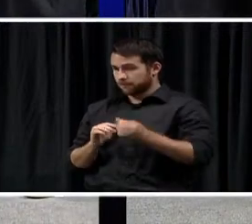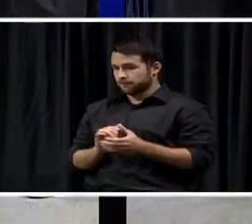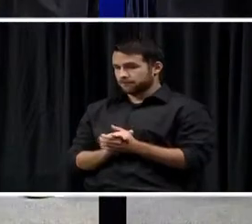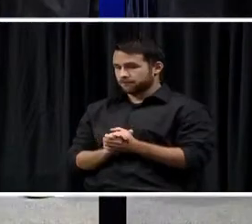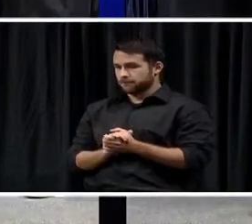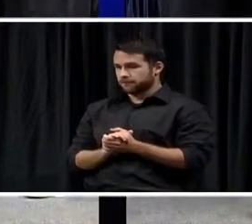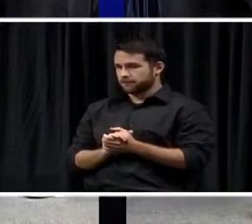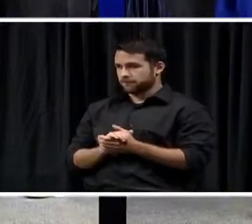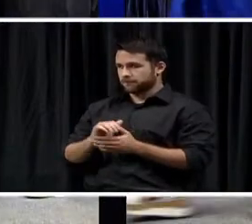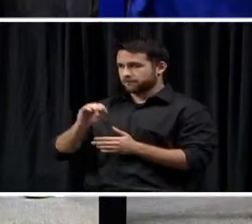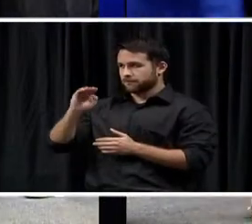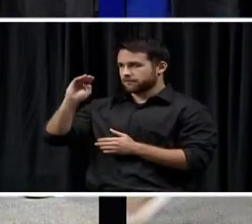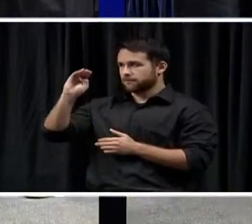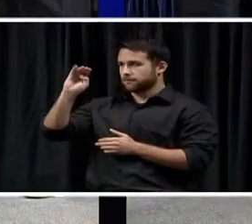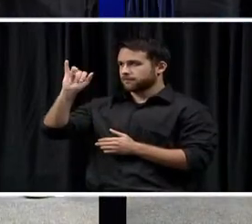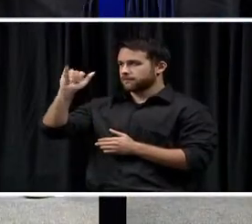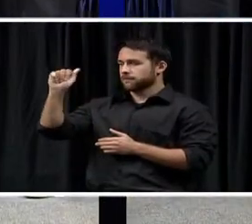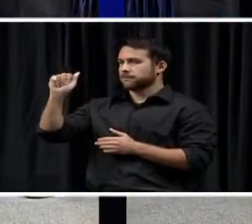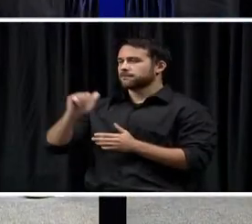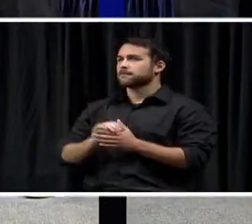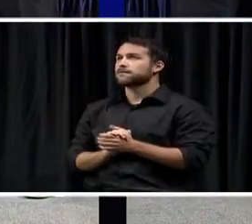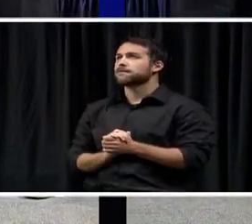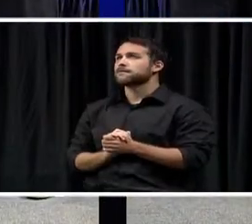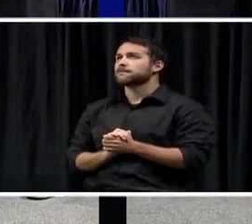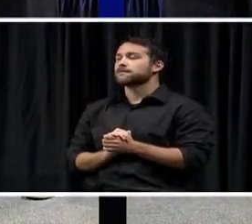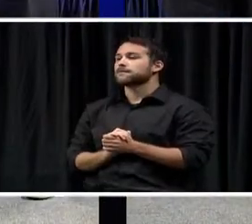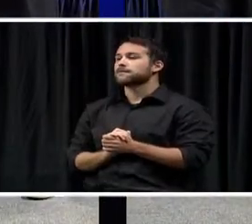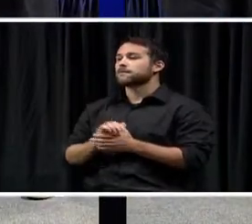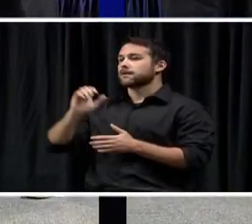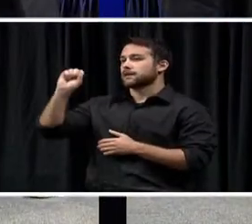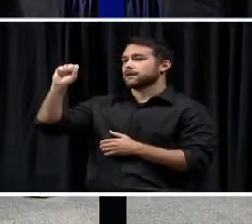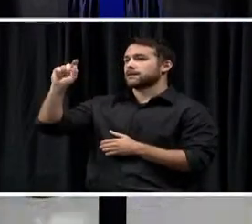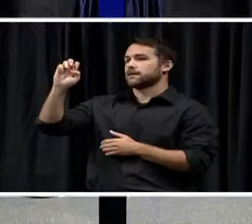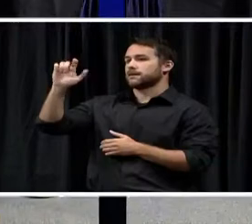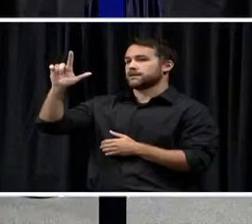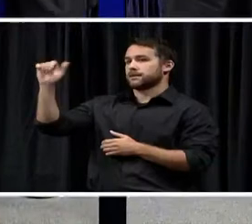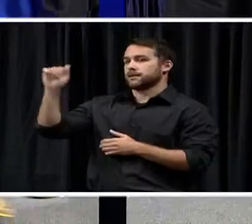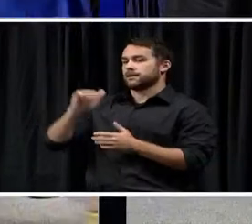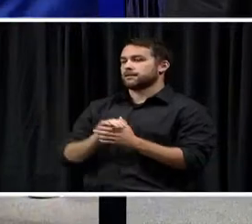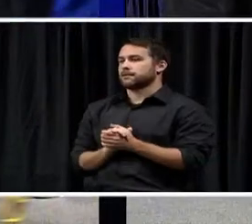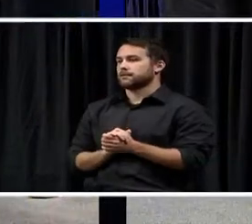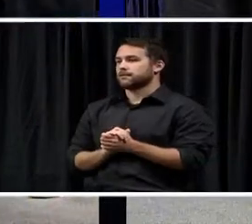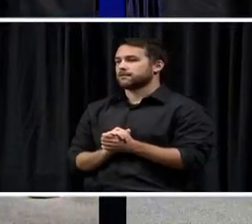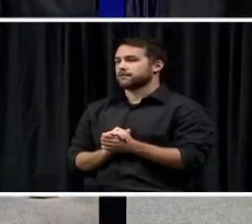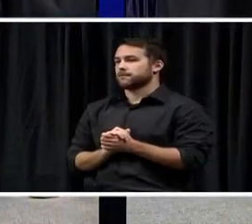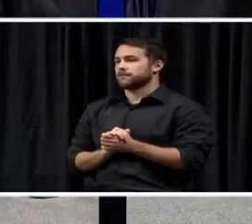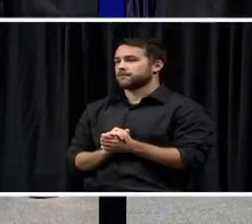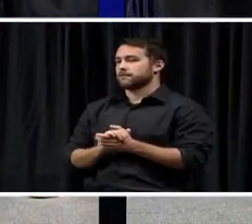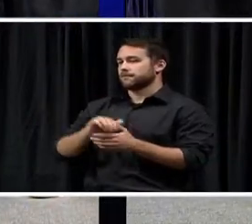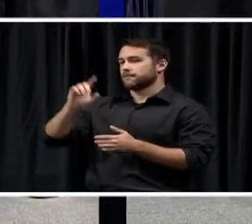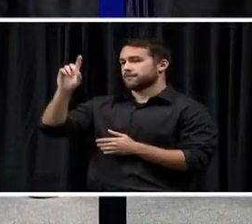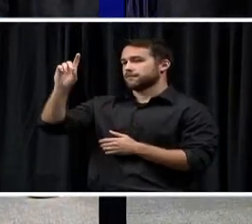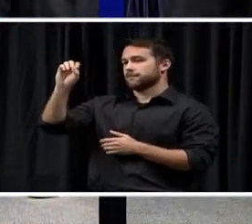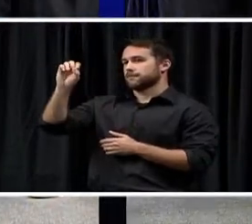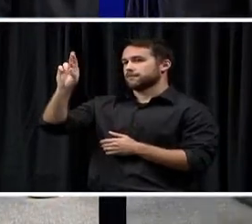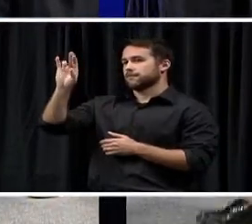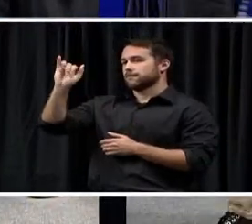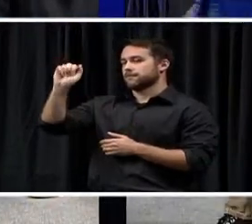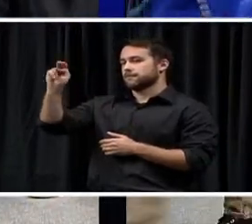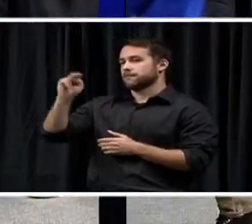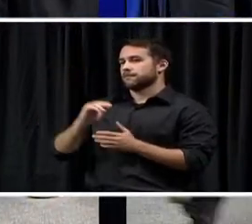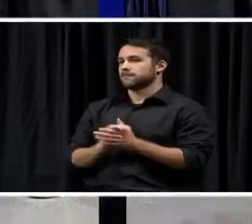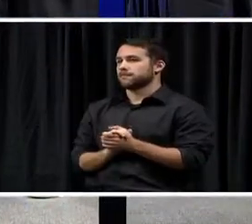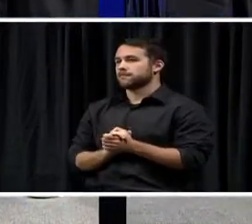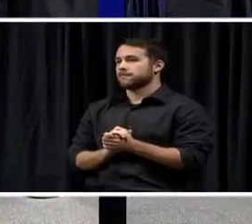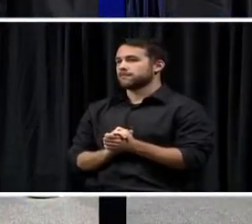Mia Carmen Gonzalez. Stella Madison Green. Dorian Deja